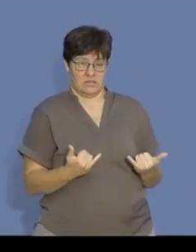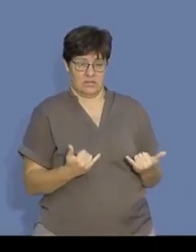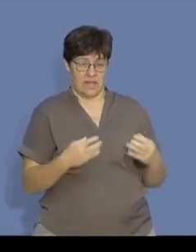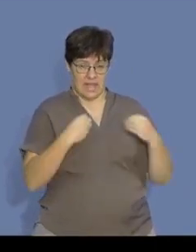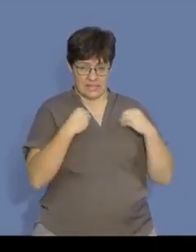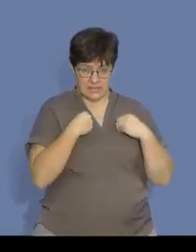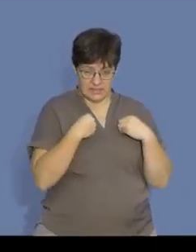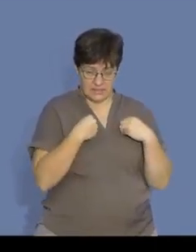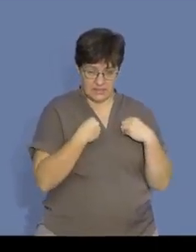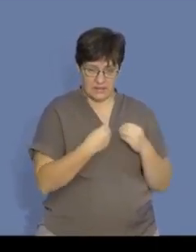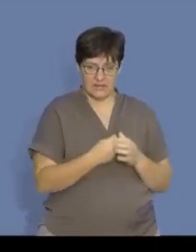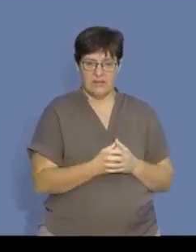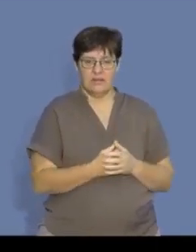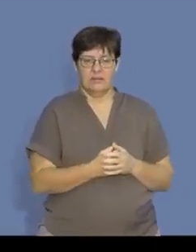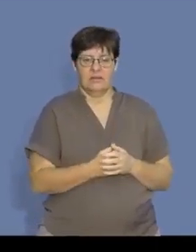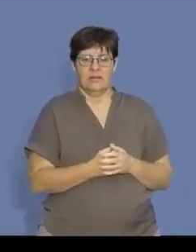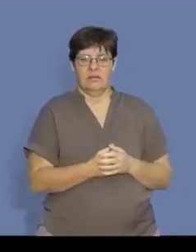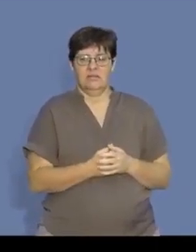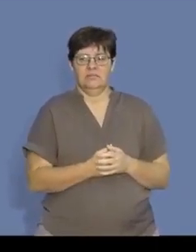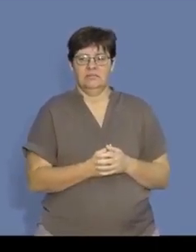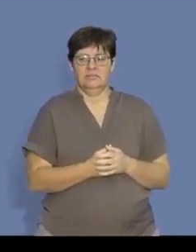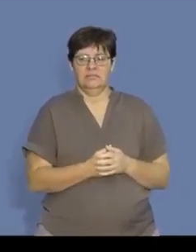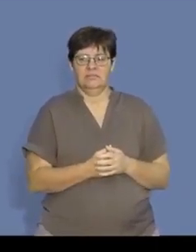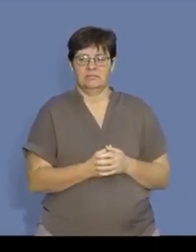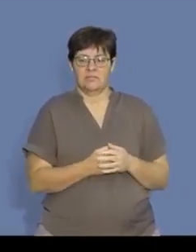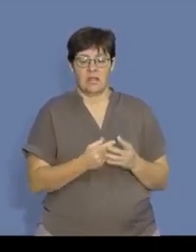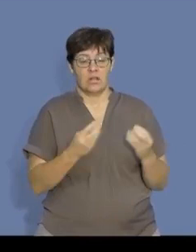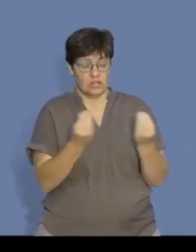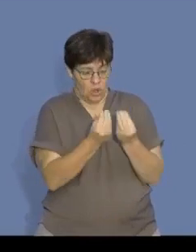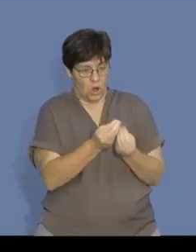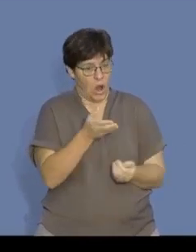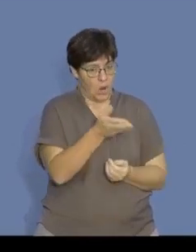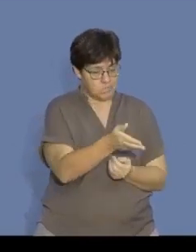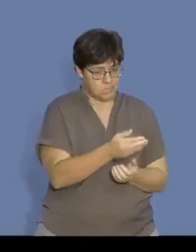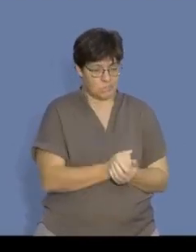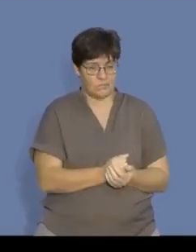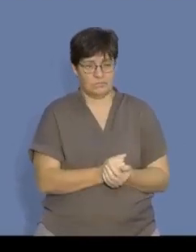current assets with stock.